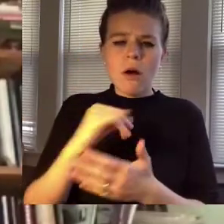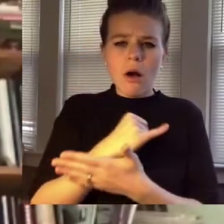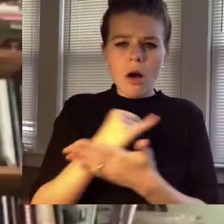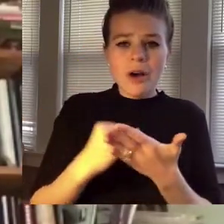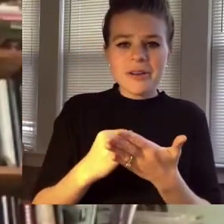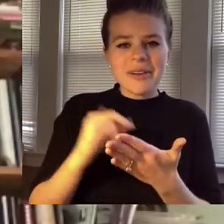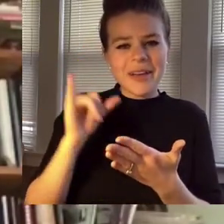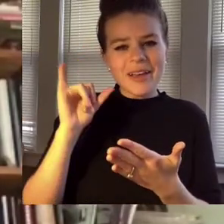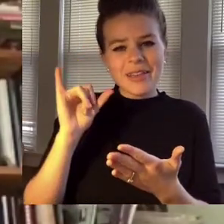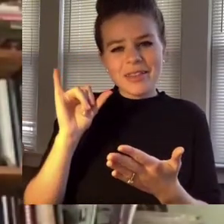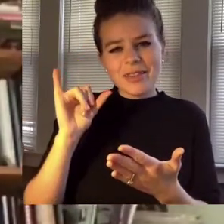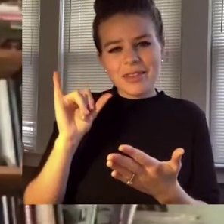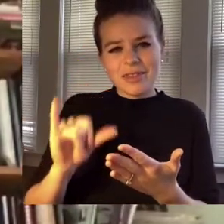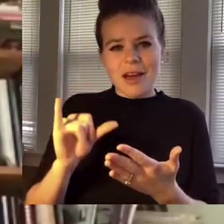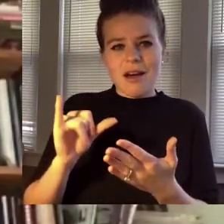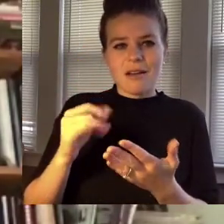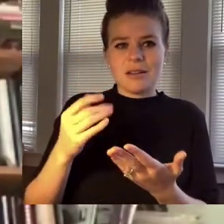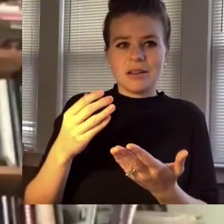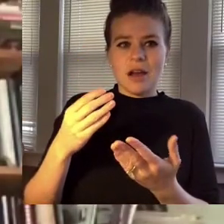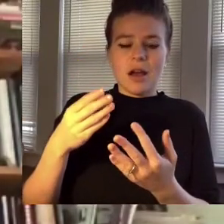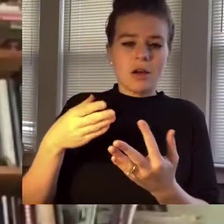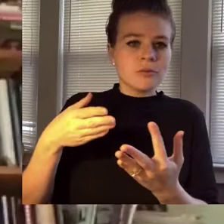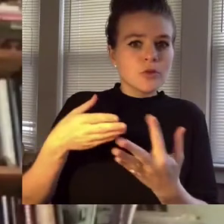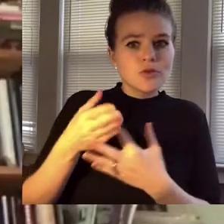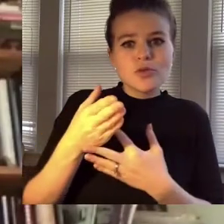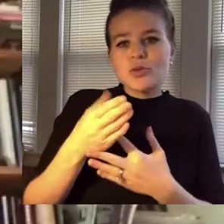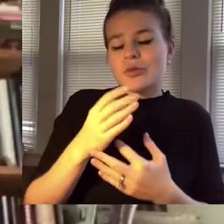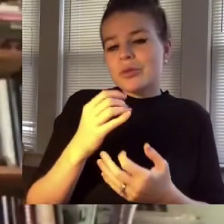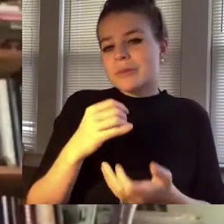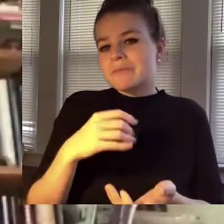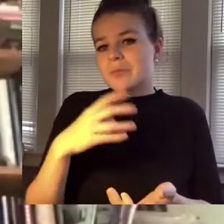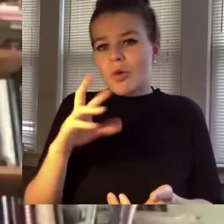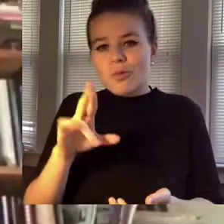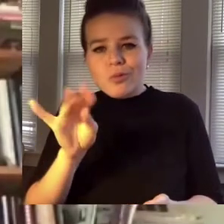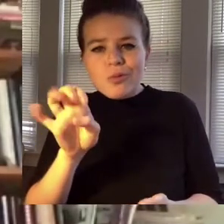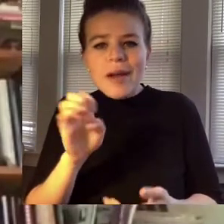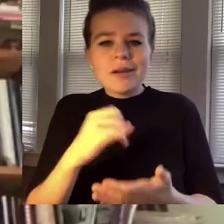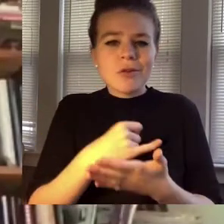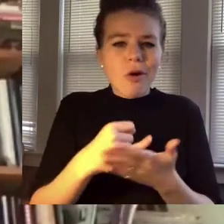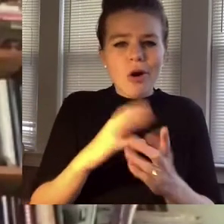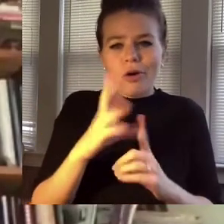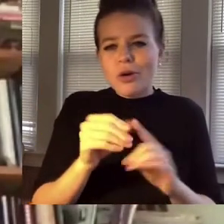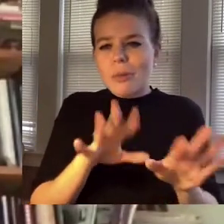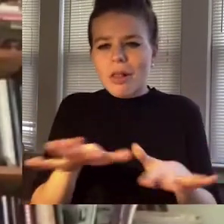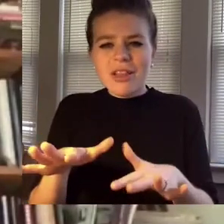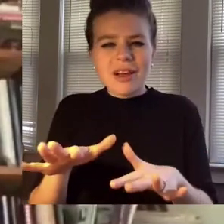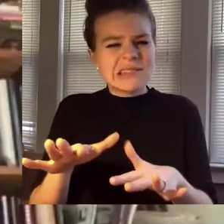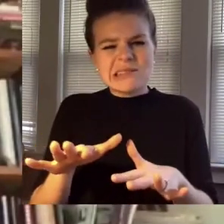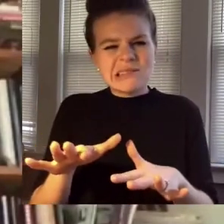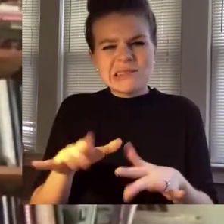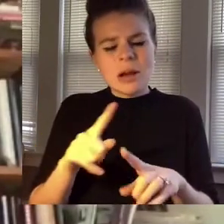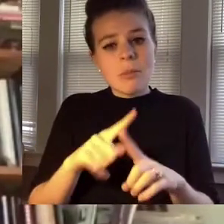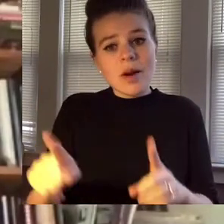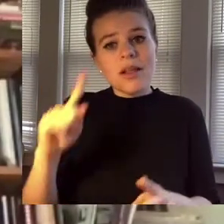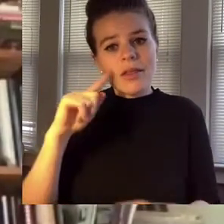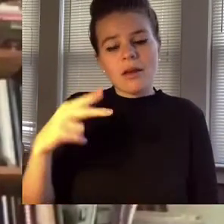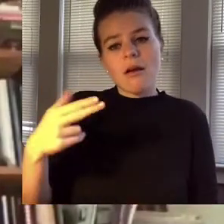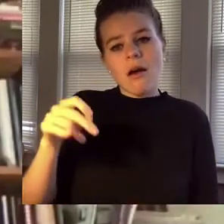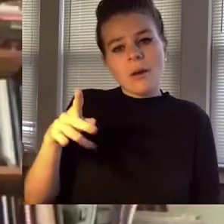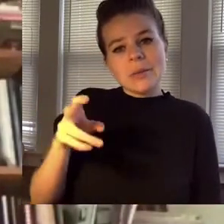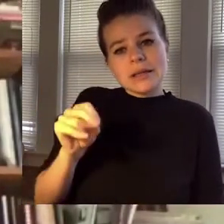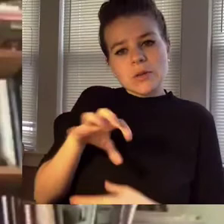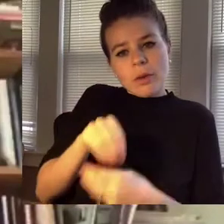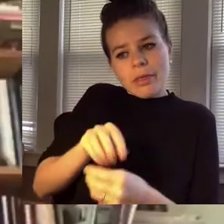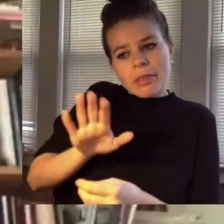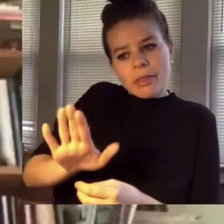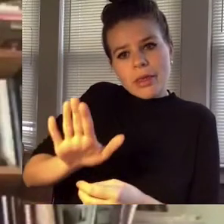or history. I don't believe that. But I do believe that taking Hopkins in the context of his space,